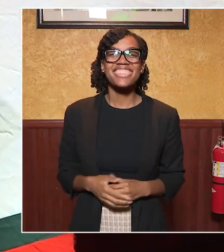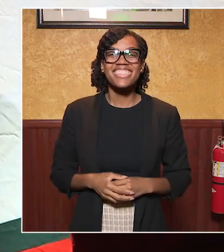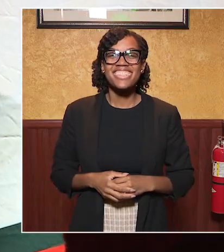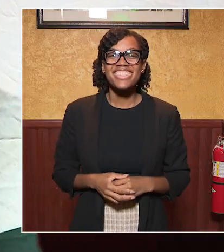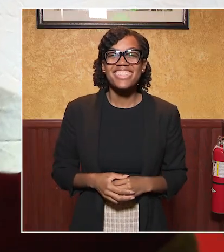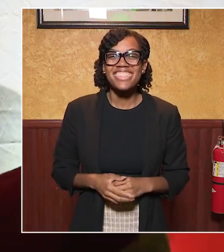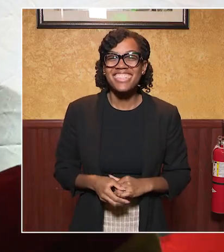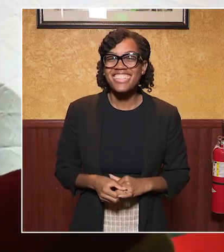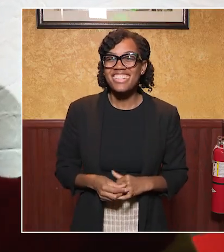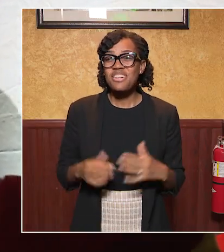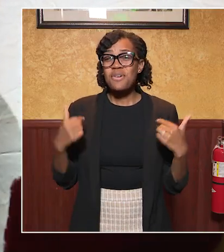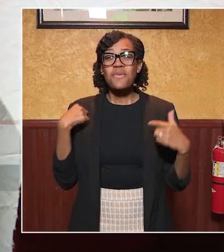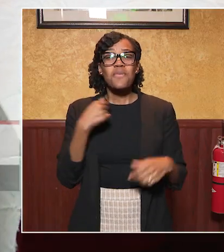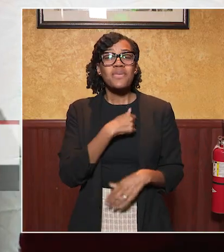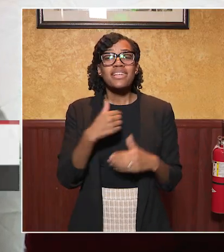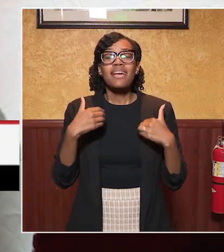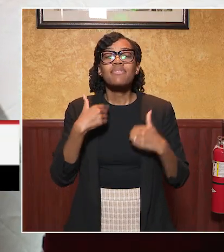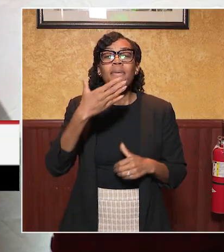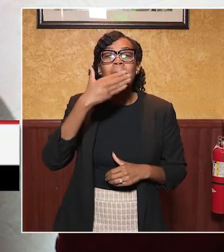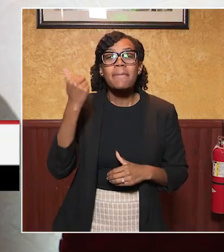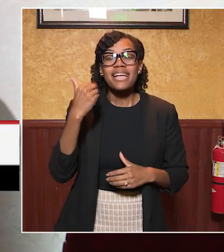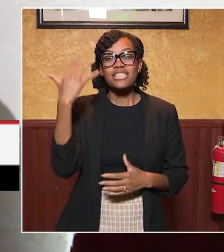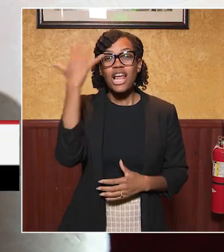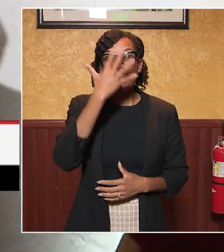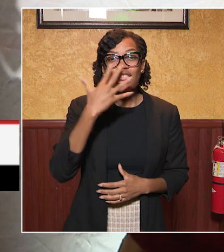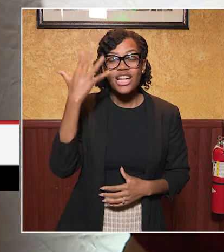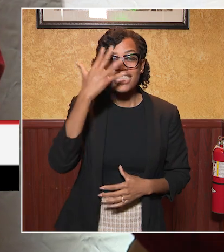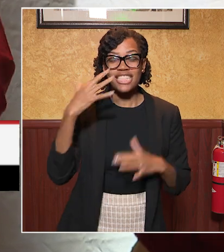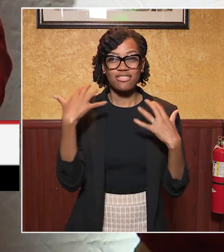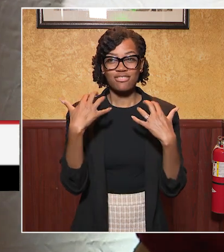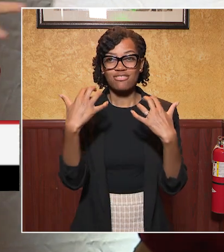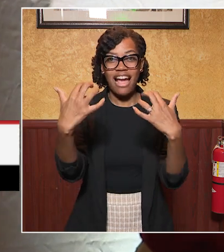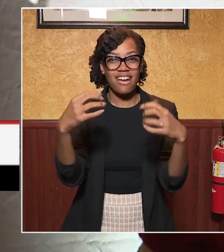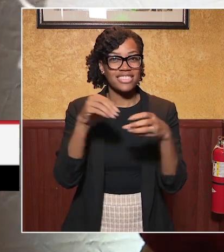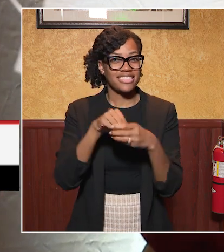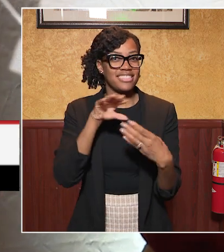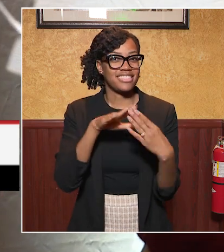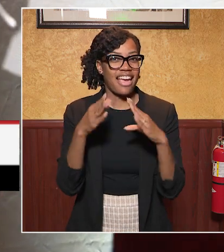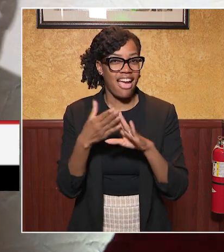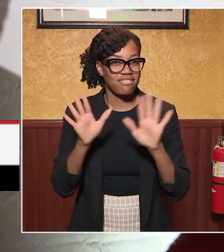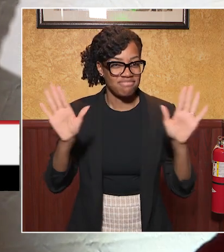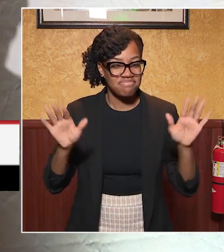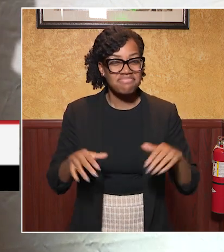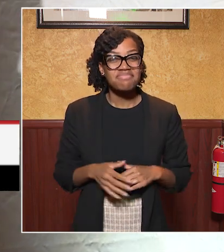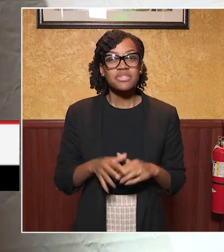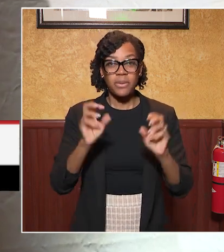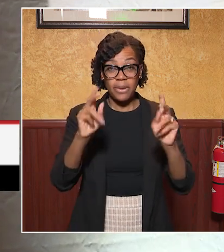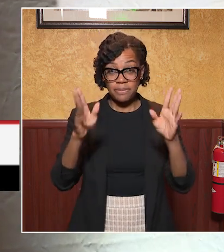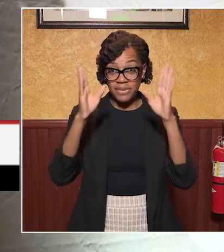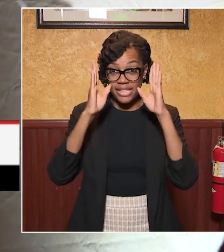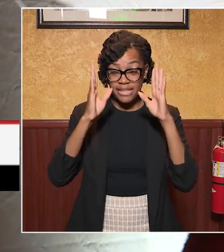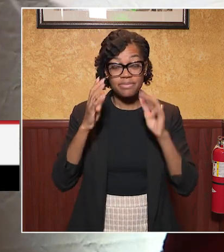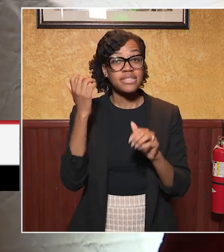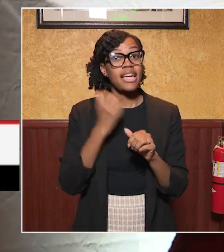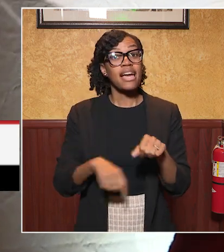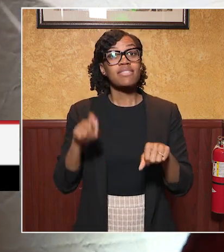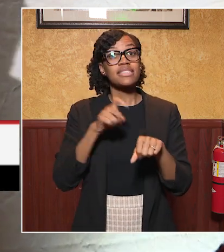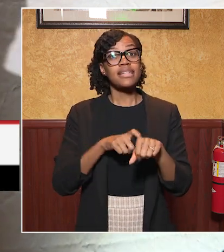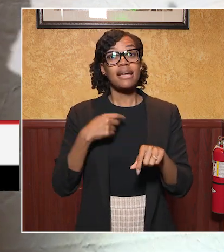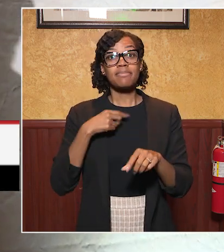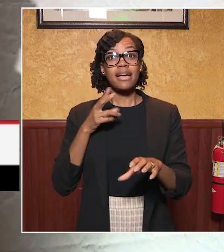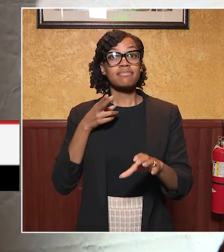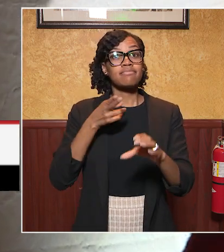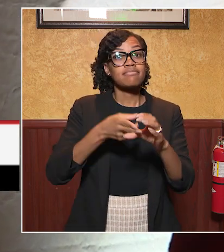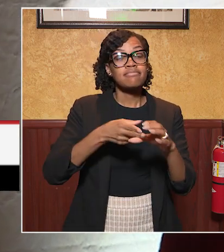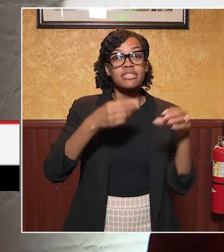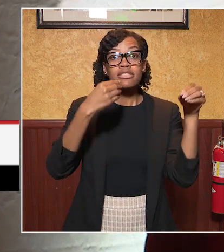We got the best looking crowd in town. Don't let nobody fool you. Okay, so listen, every time I'm at the market